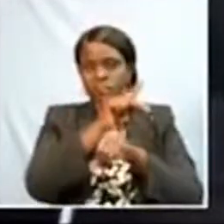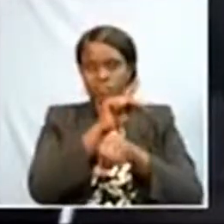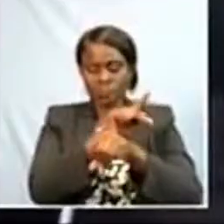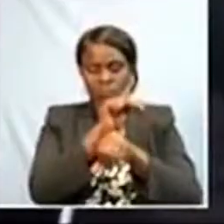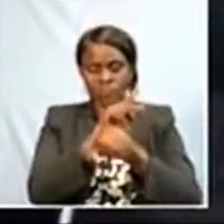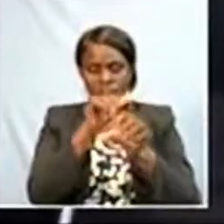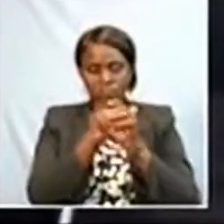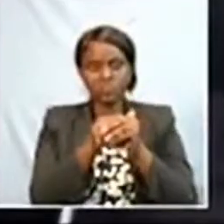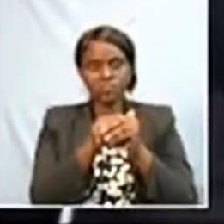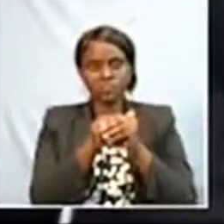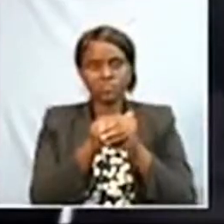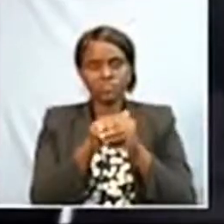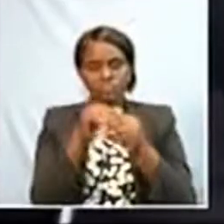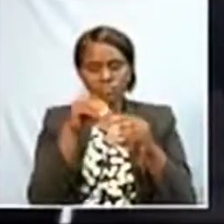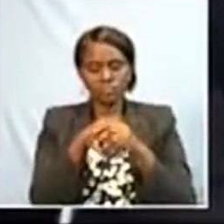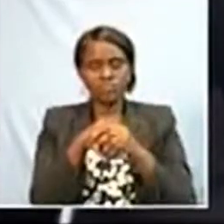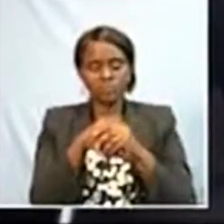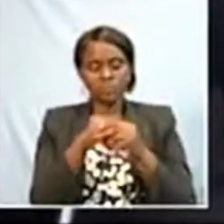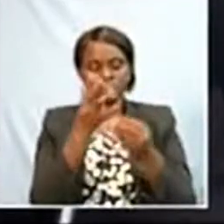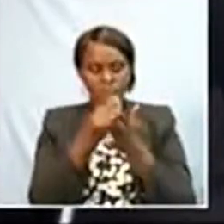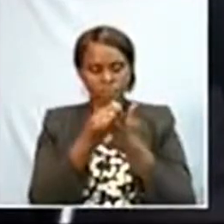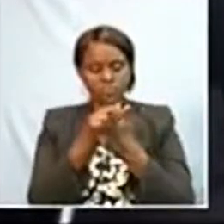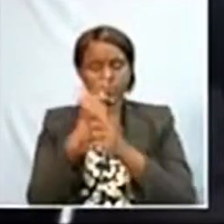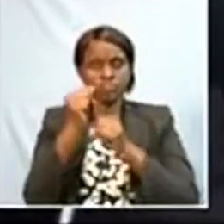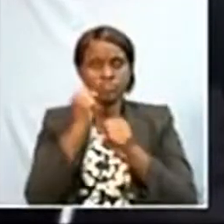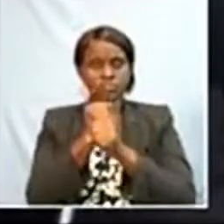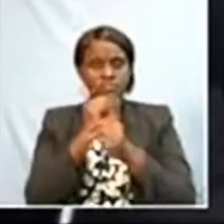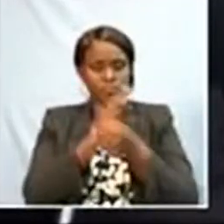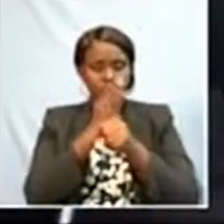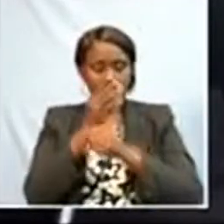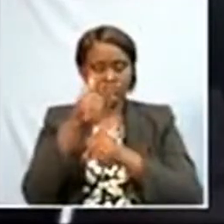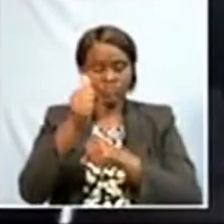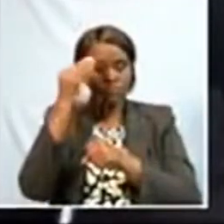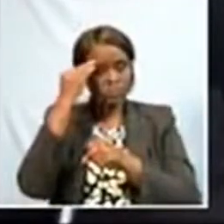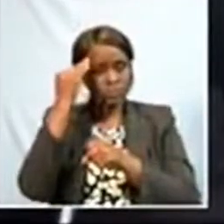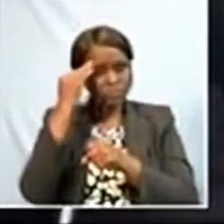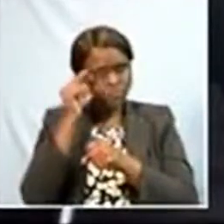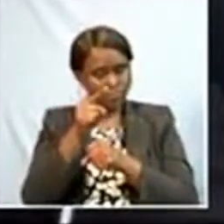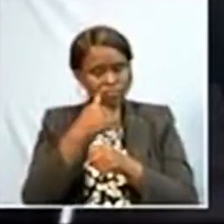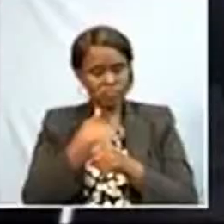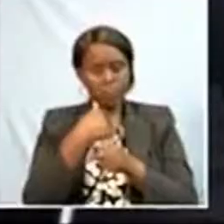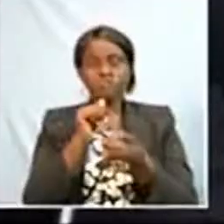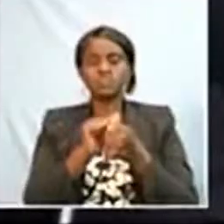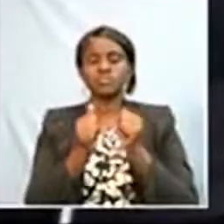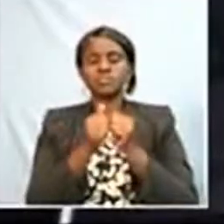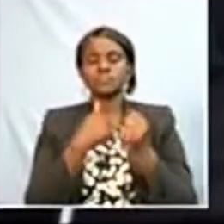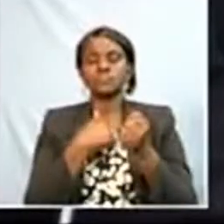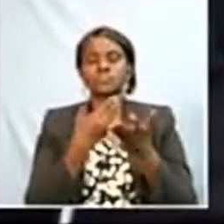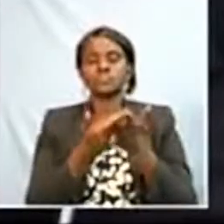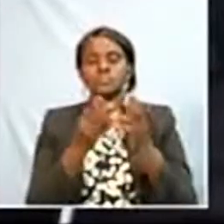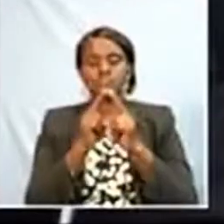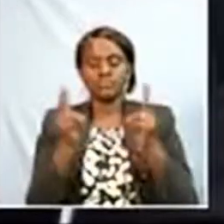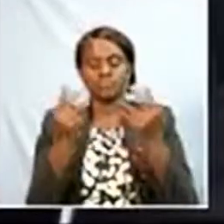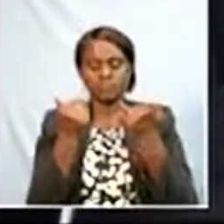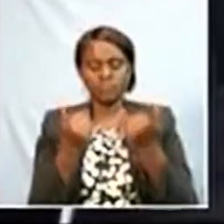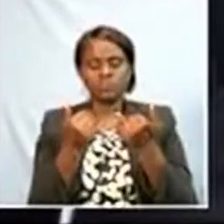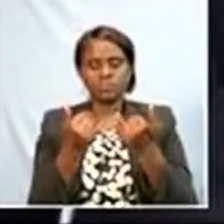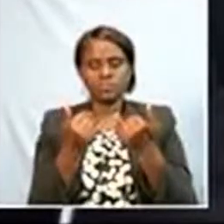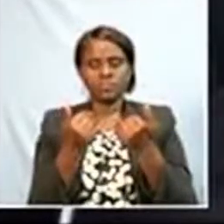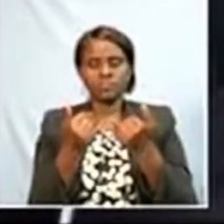in a financial year, then you know you're attracting problems. So,